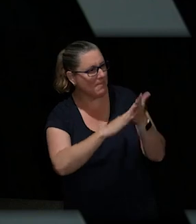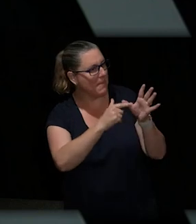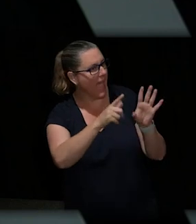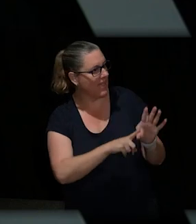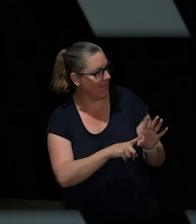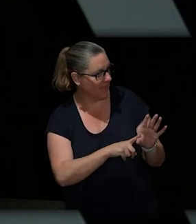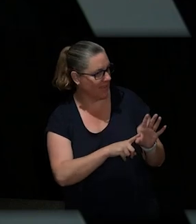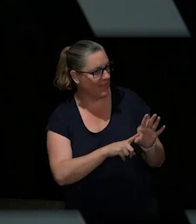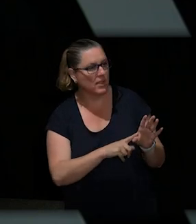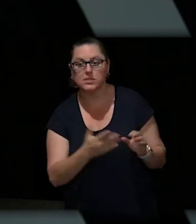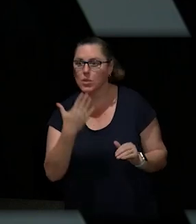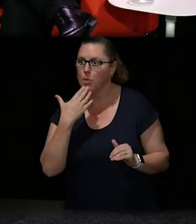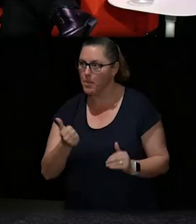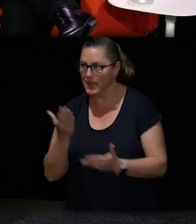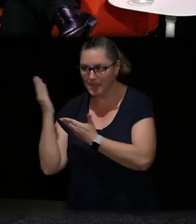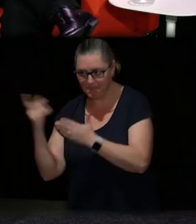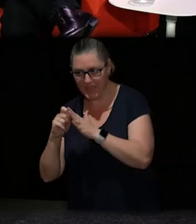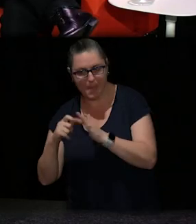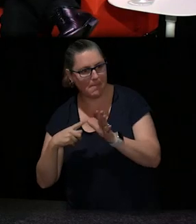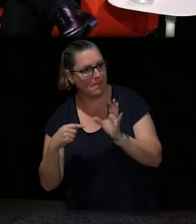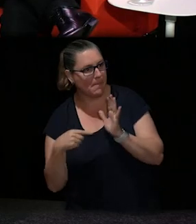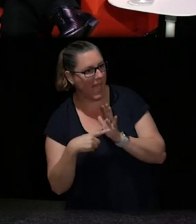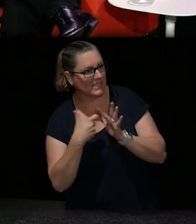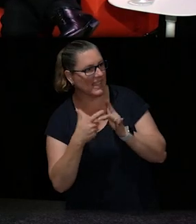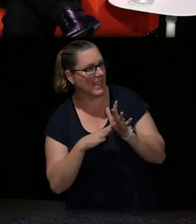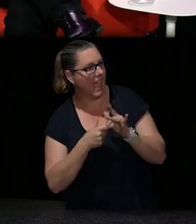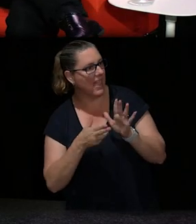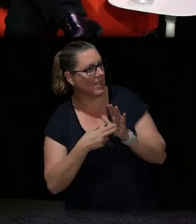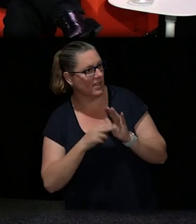give Pat Cunnane a very warm Wheeler welcome.